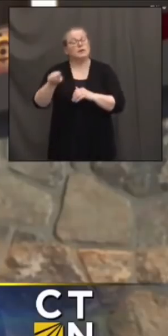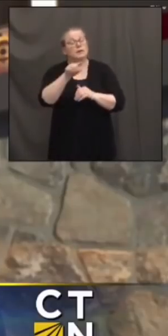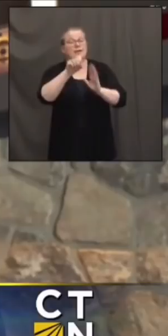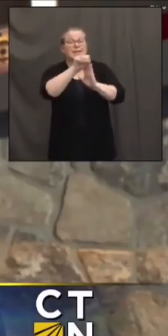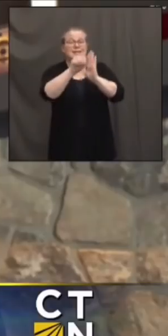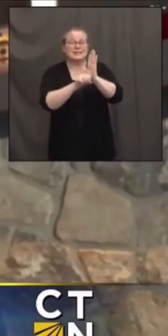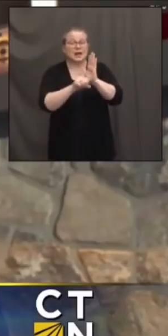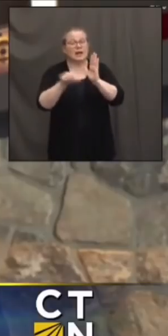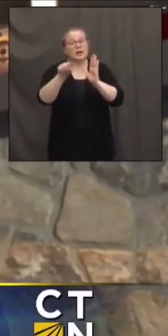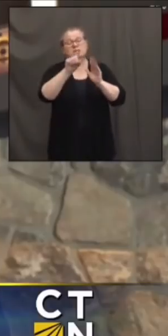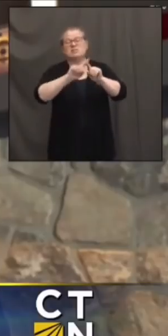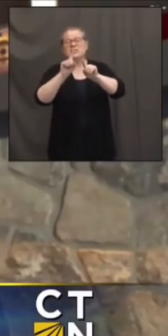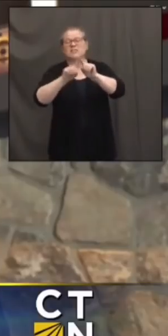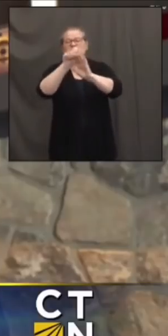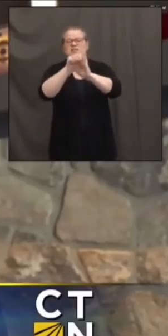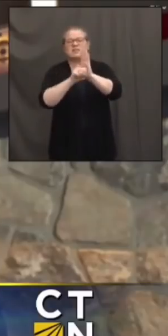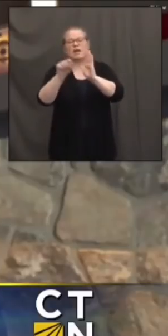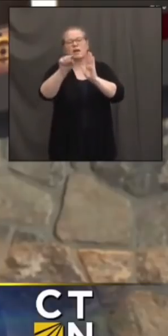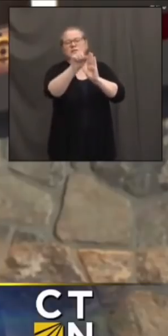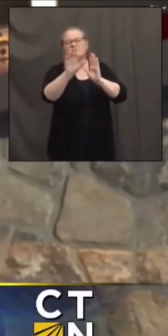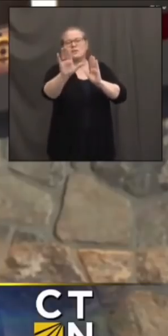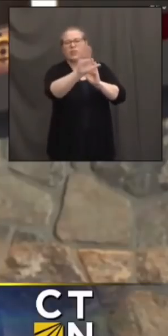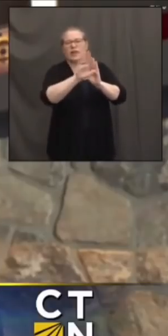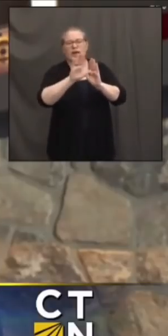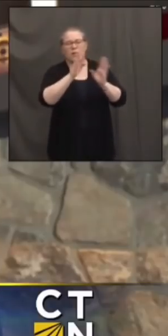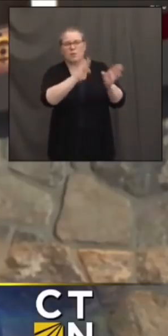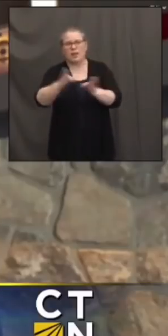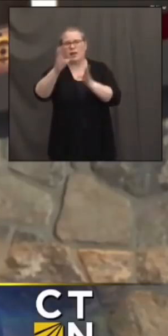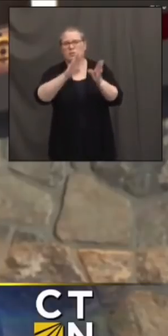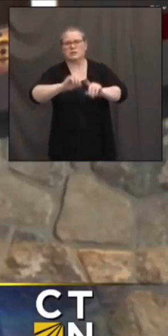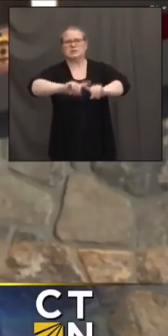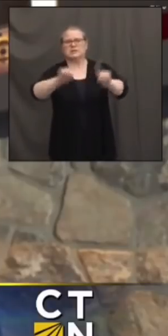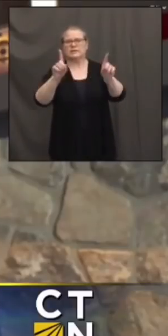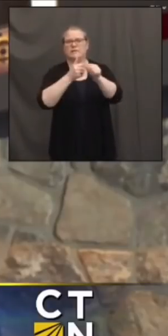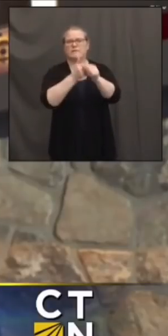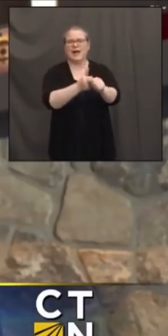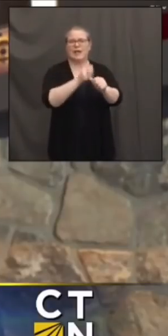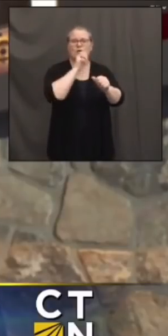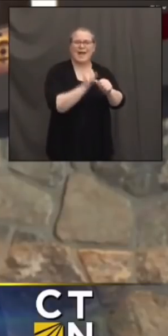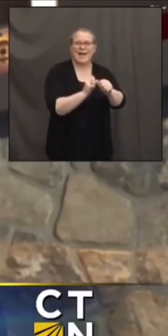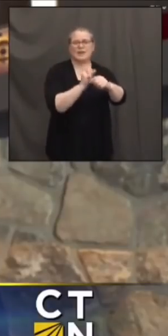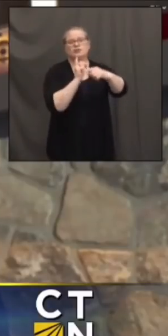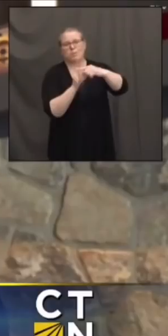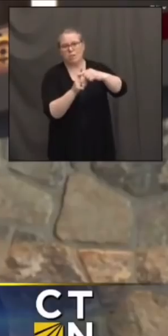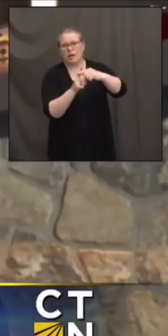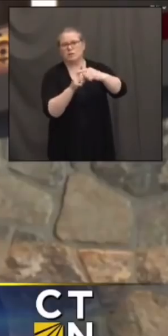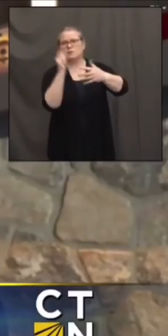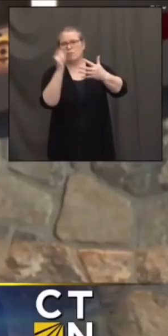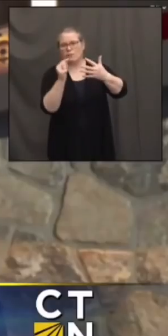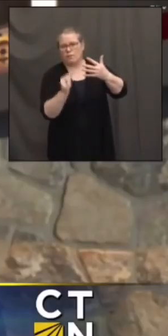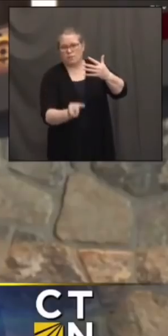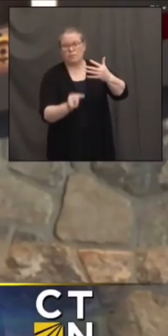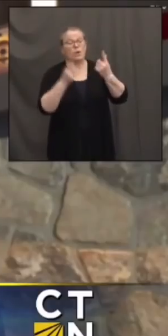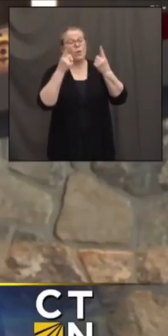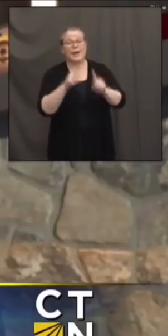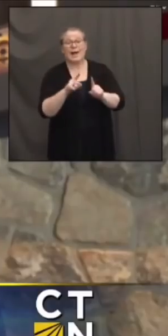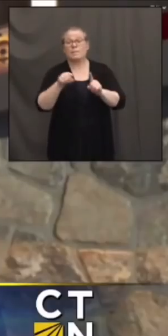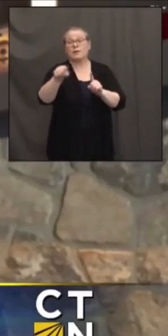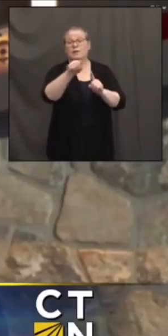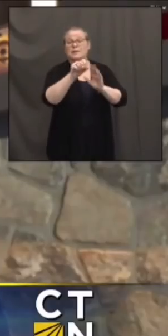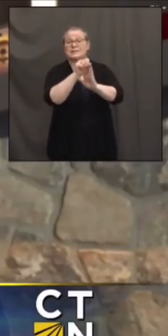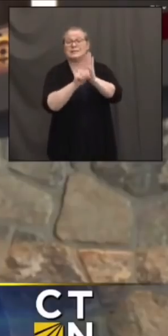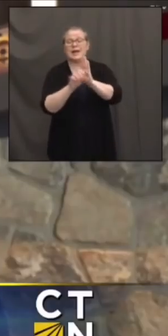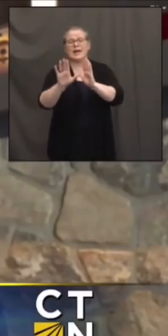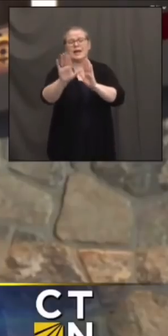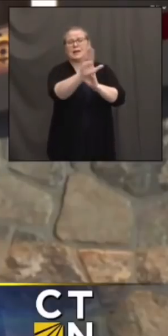models where they disperse vaccine based on age, but also other criteria, I think what ended up happening in a lot of states where